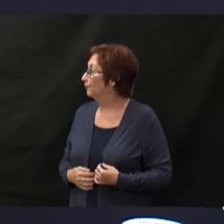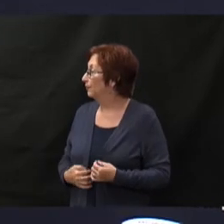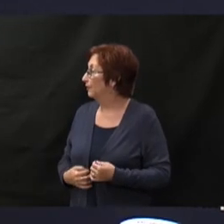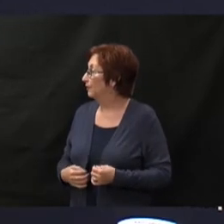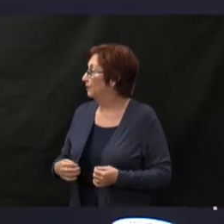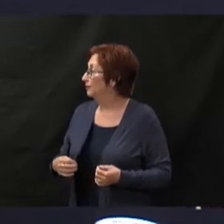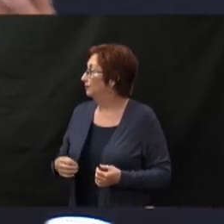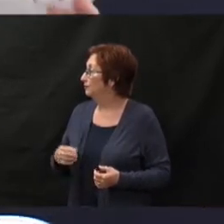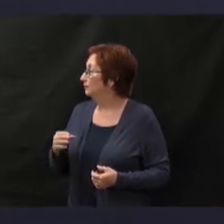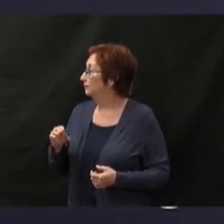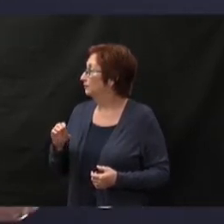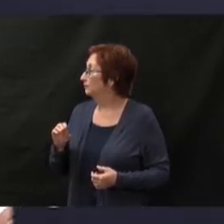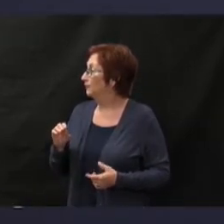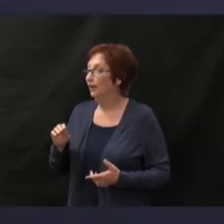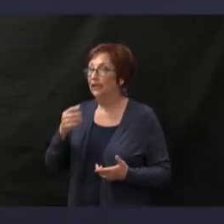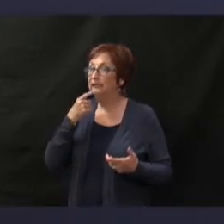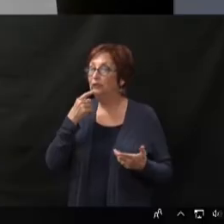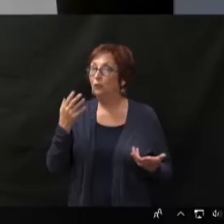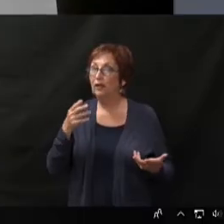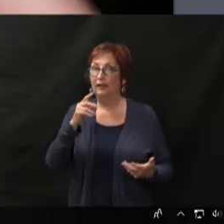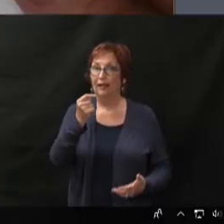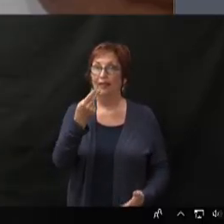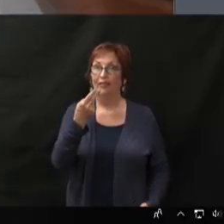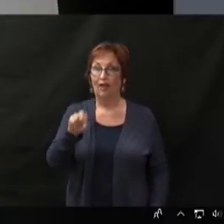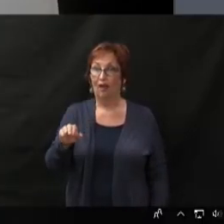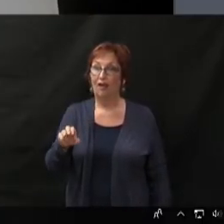go. What's that say?